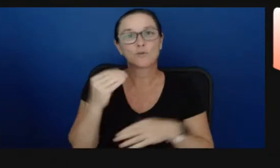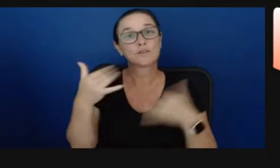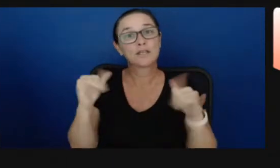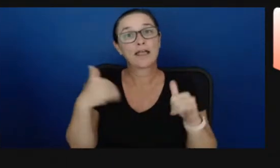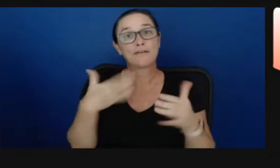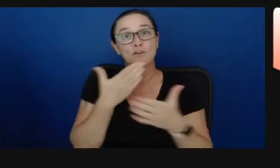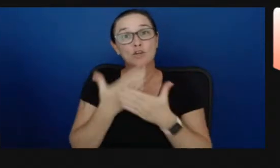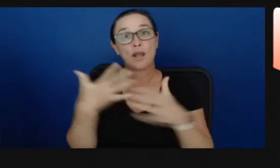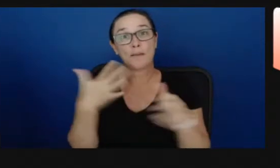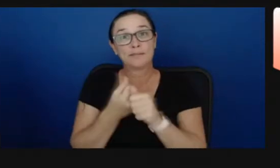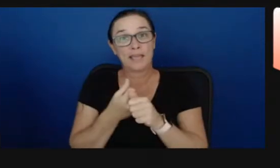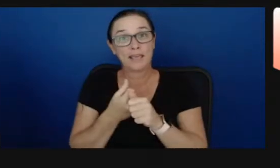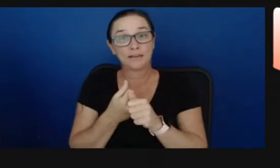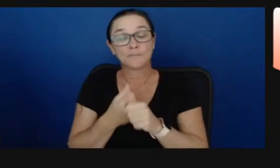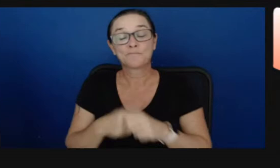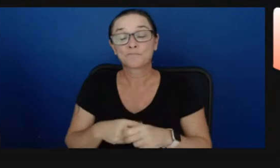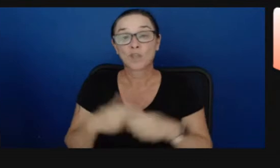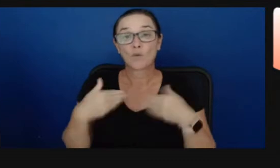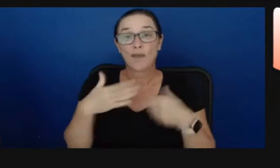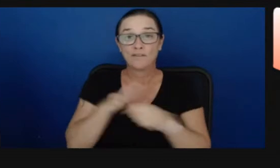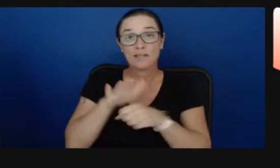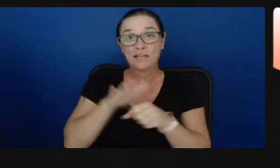update for you. Enough action to talk about.